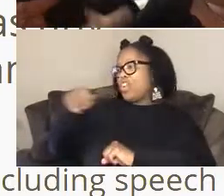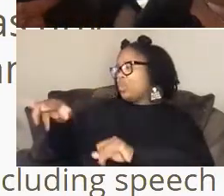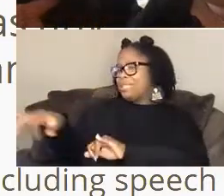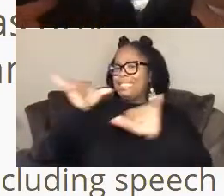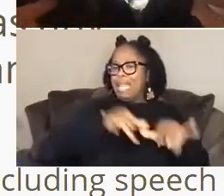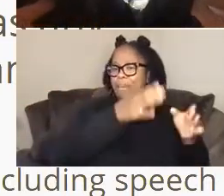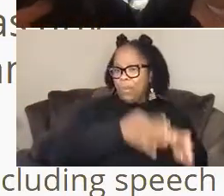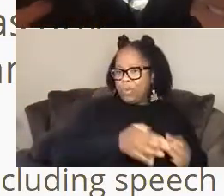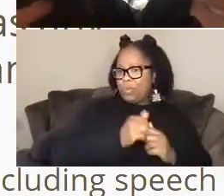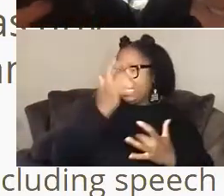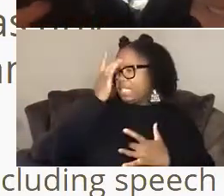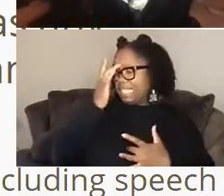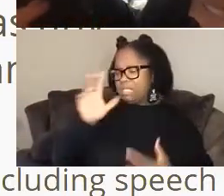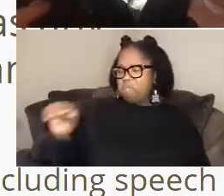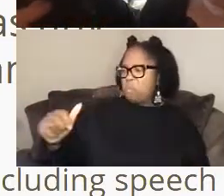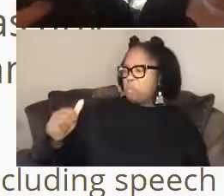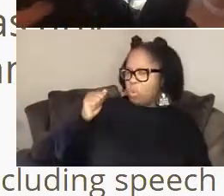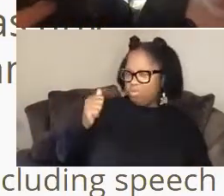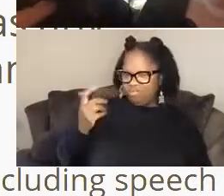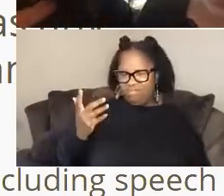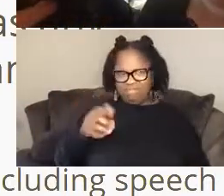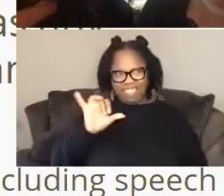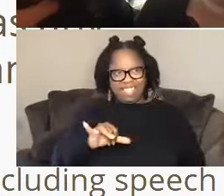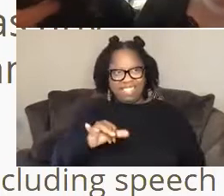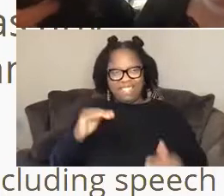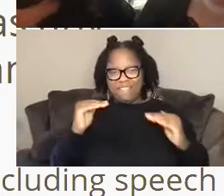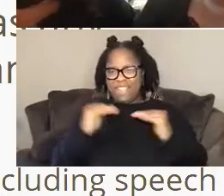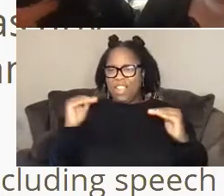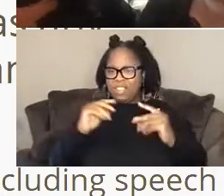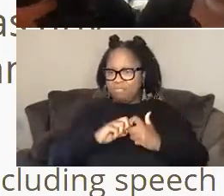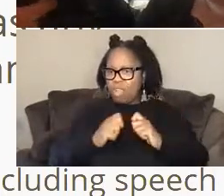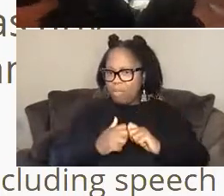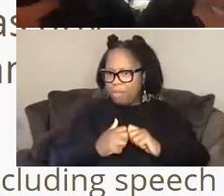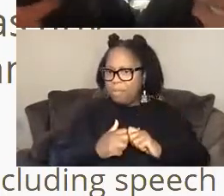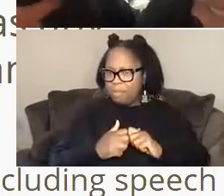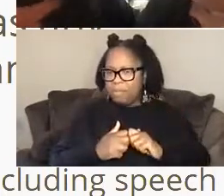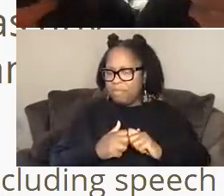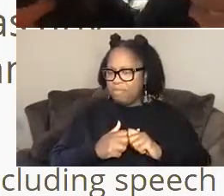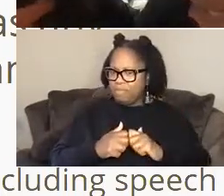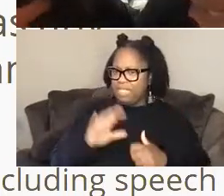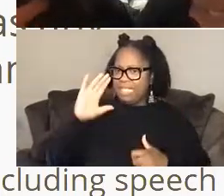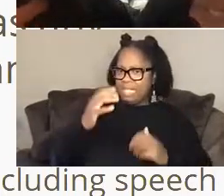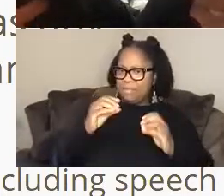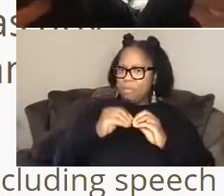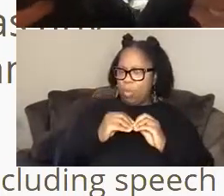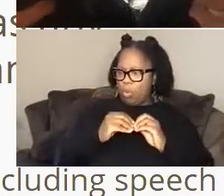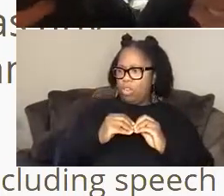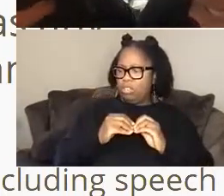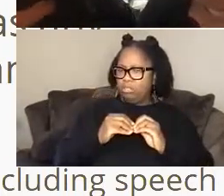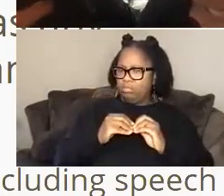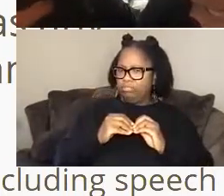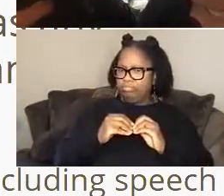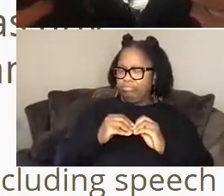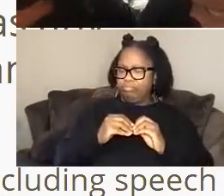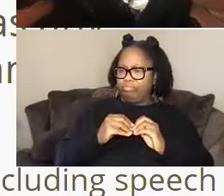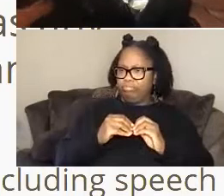disease. That's like a basic fairness problem there. Yes. It makes it seem much more about, I don't know, just like